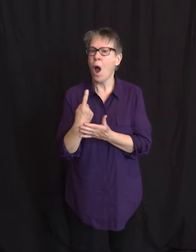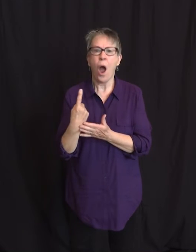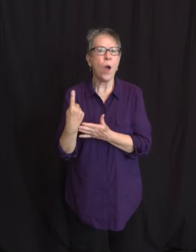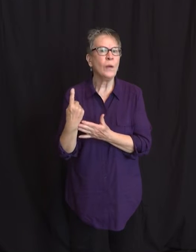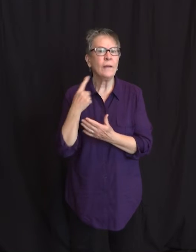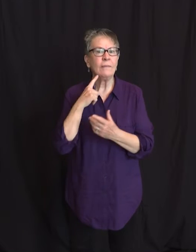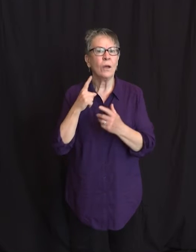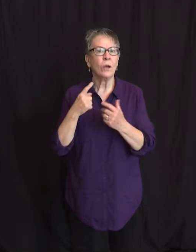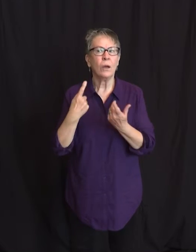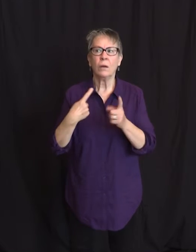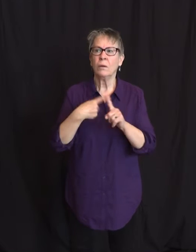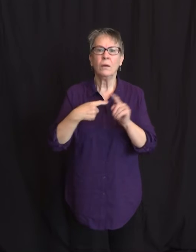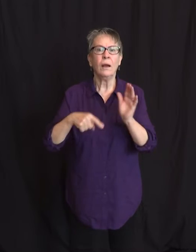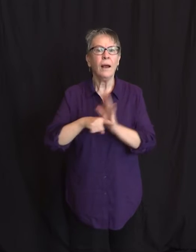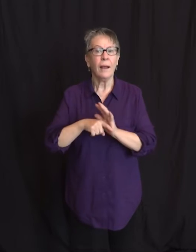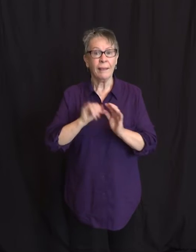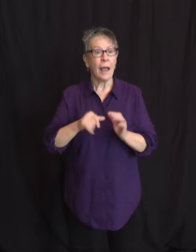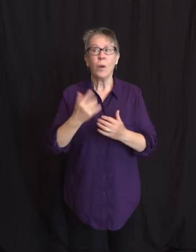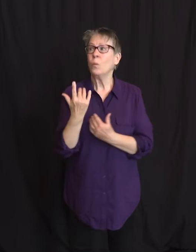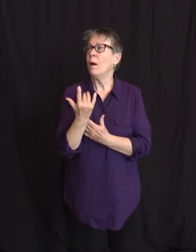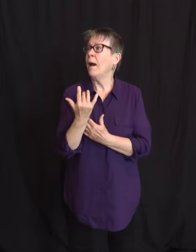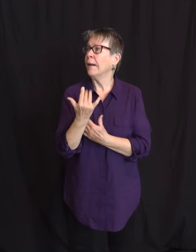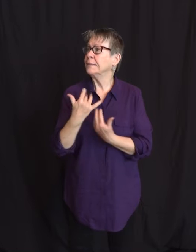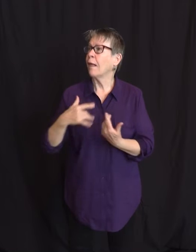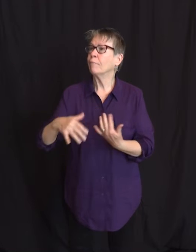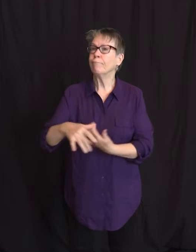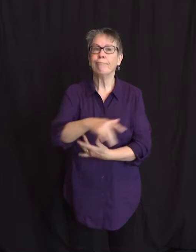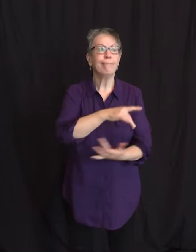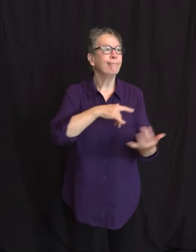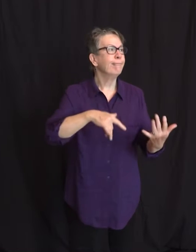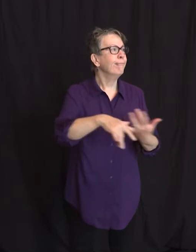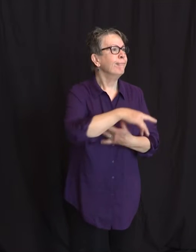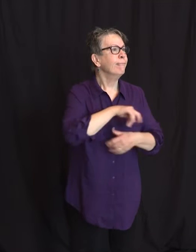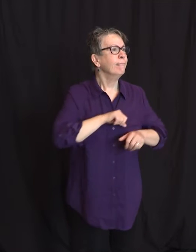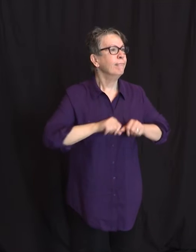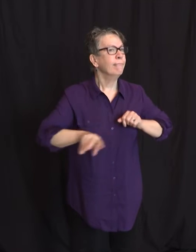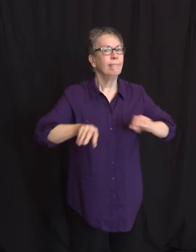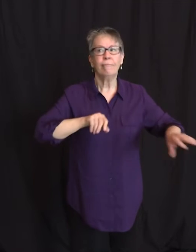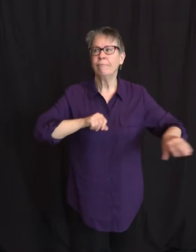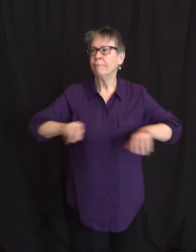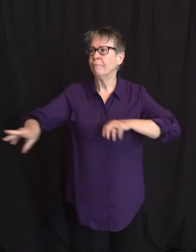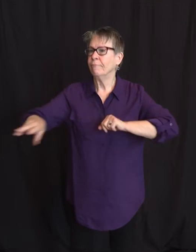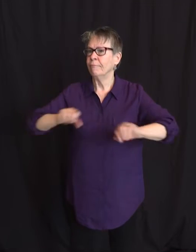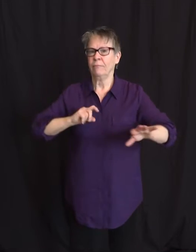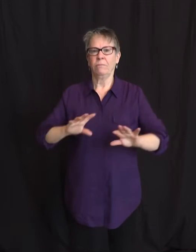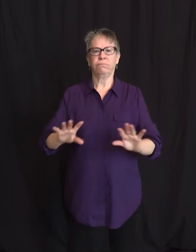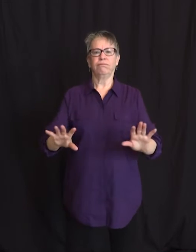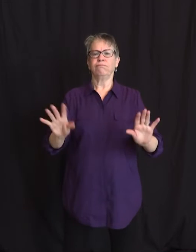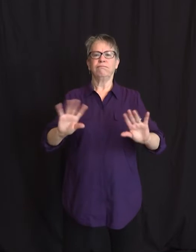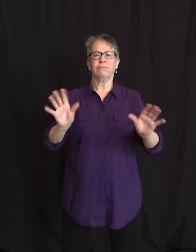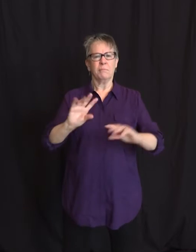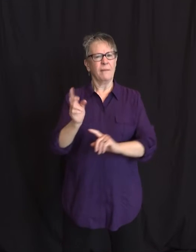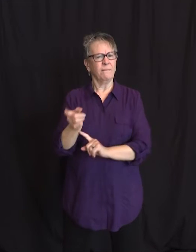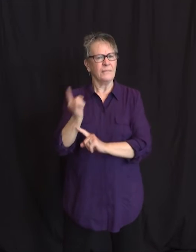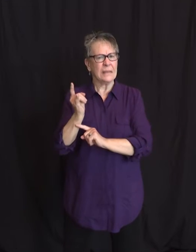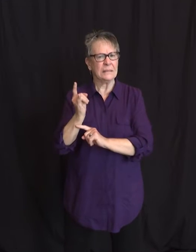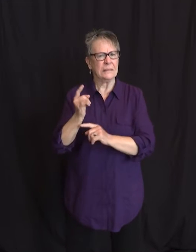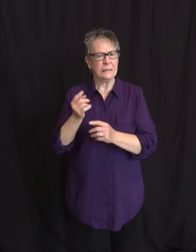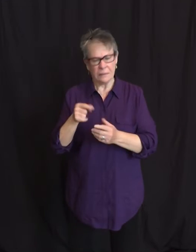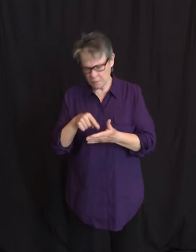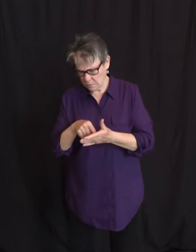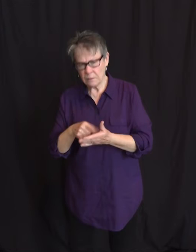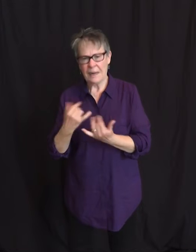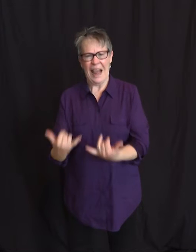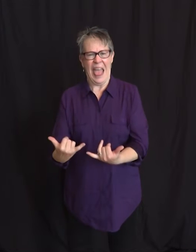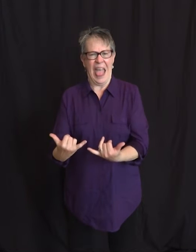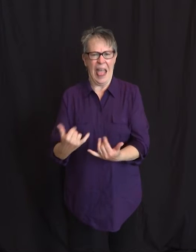but the question, Ed, in particular, how do you address the question of